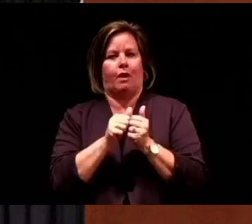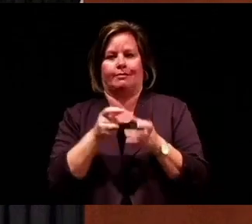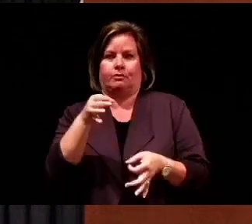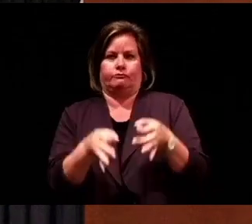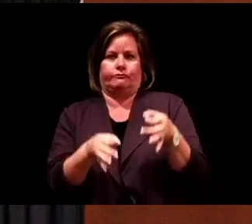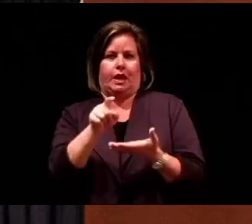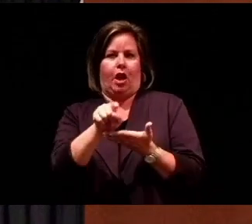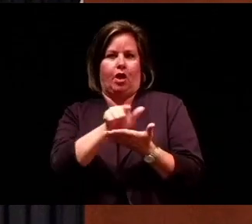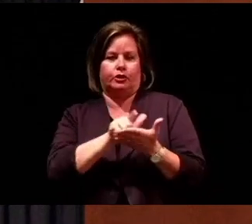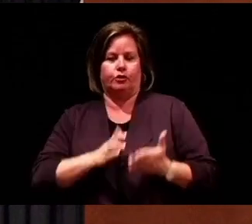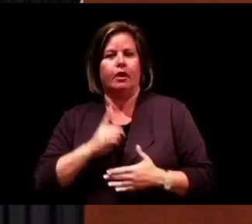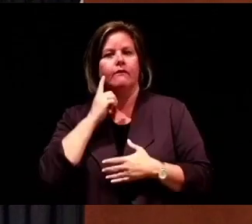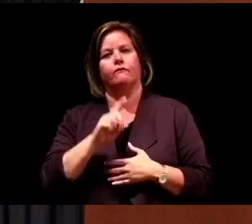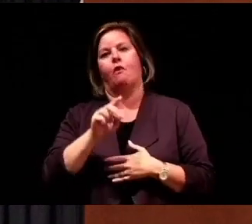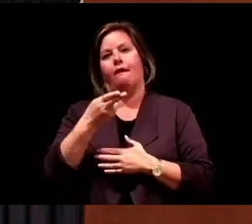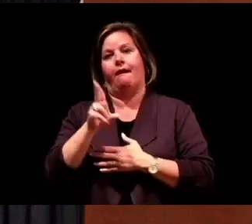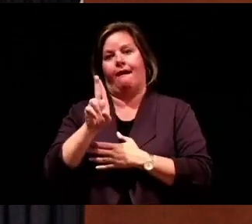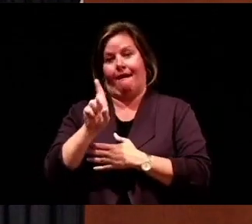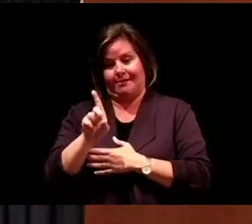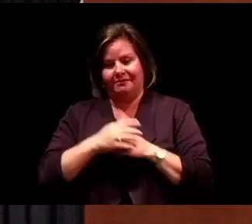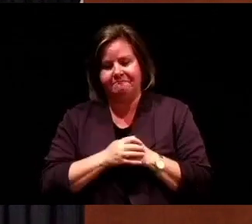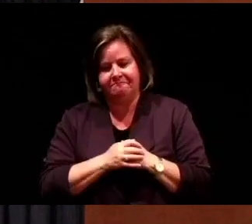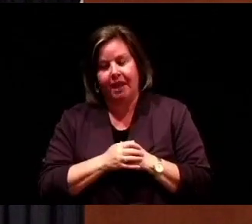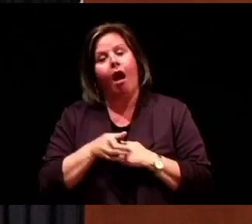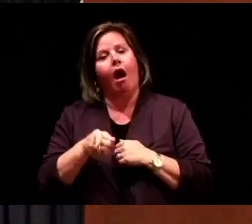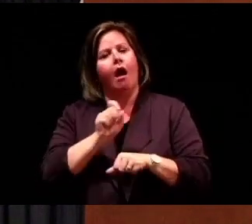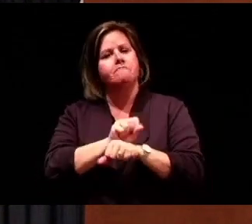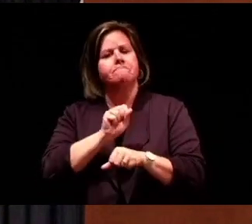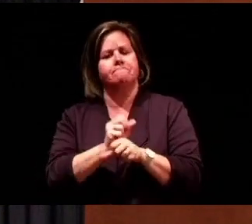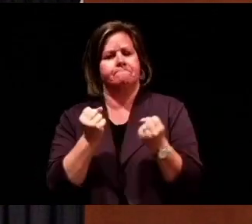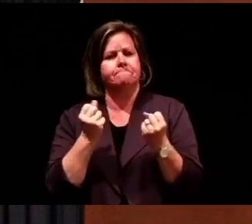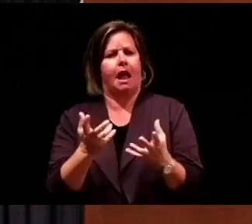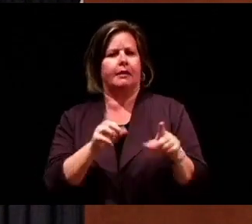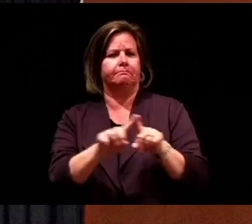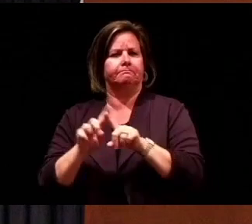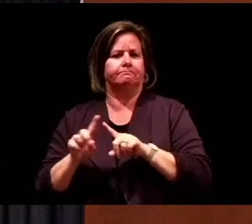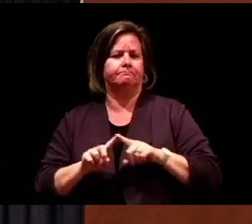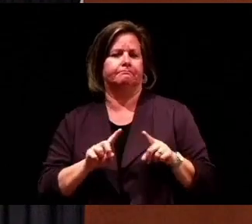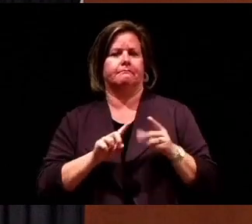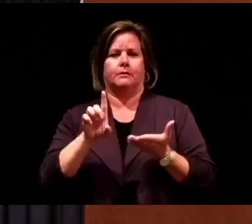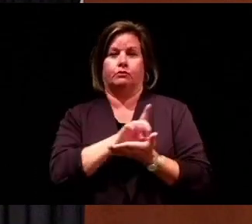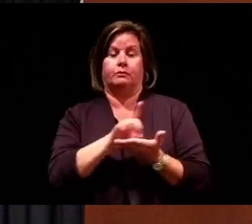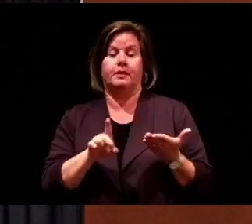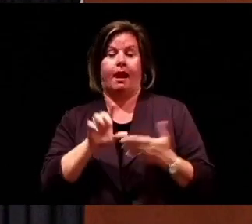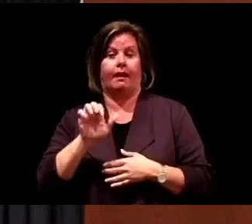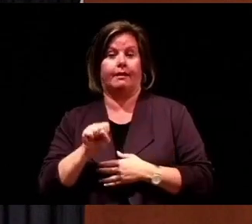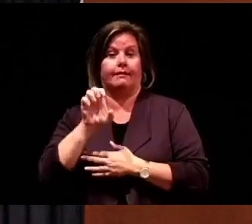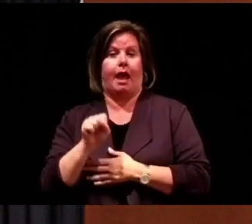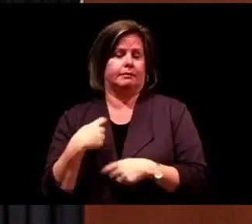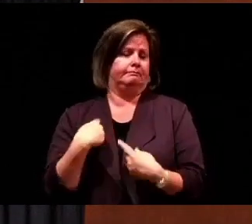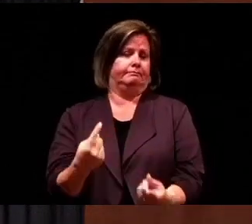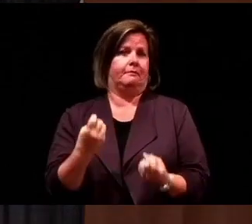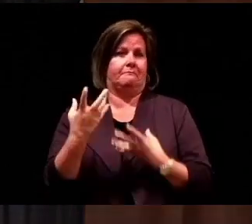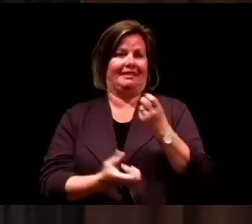Detroit, experienced trial attorney, and national fair housing trainer. We have to my left, and so maybe to your